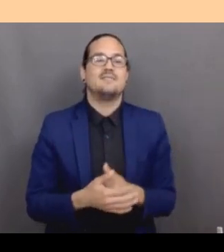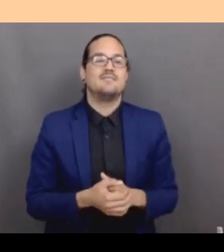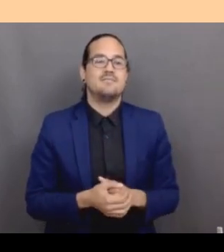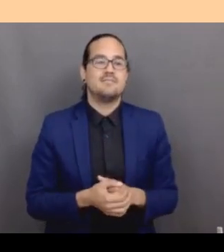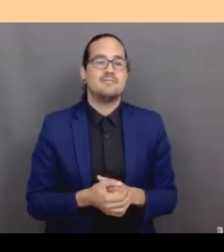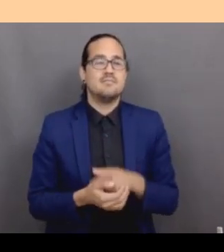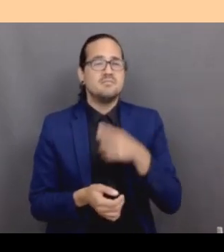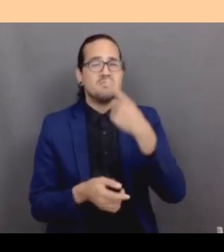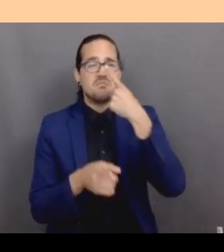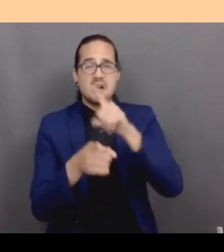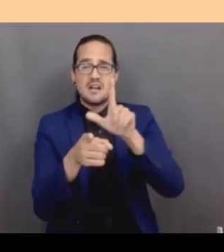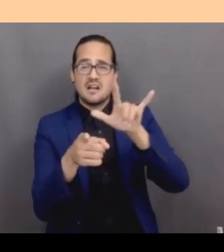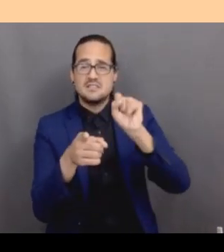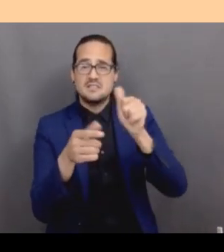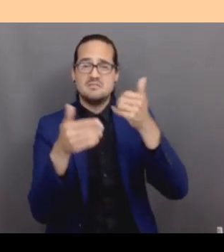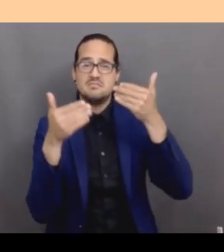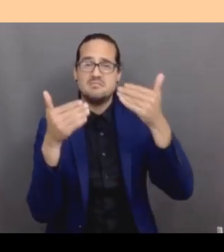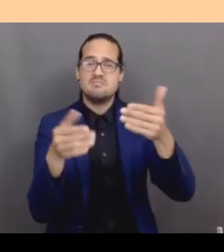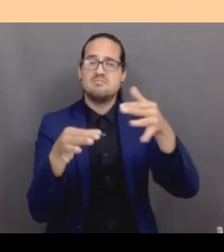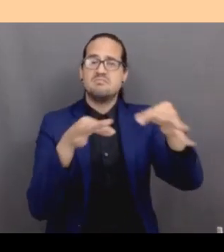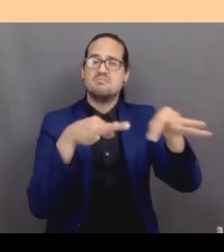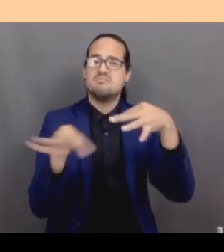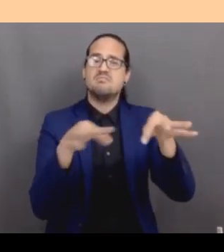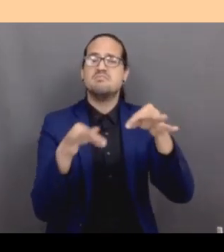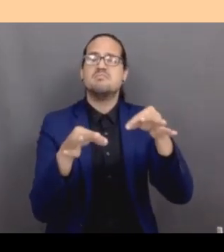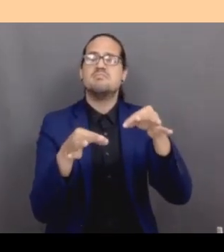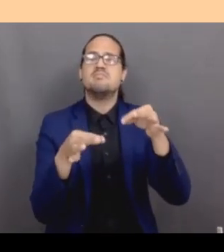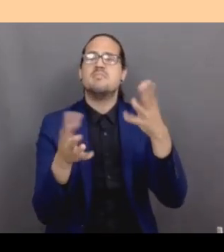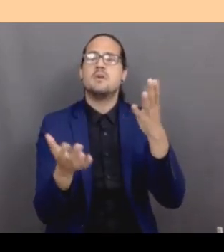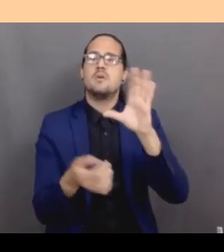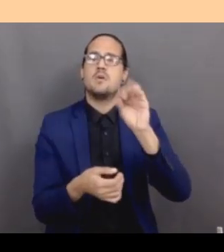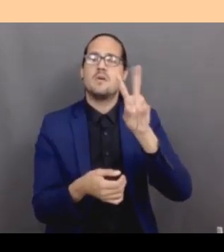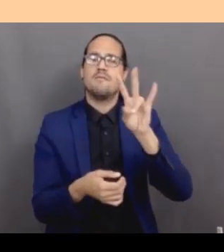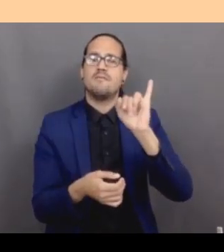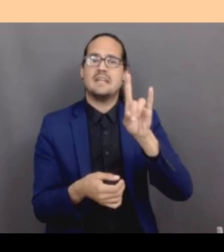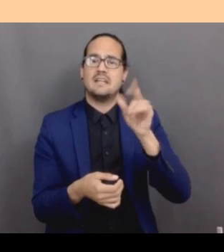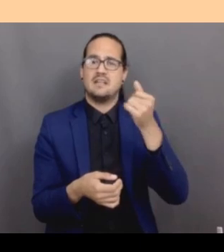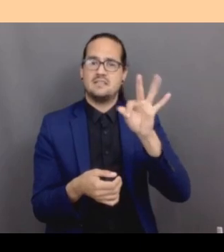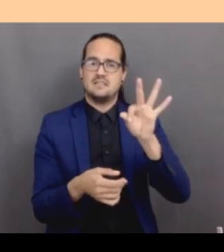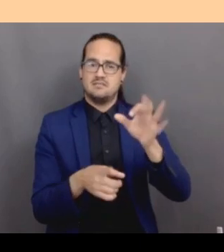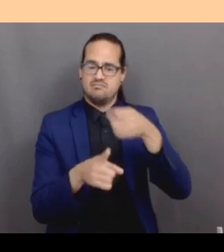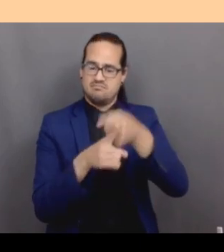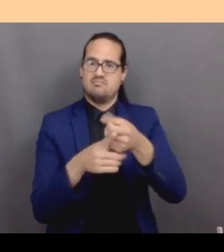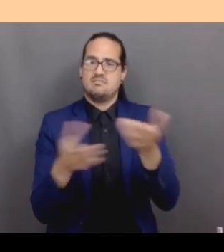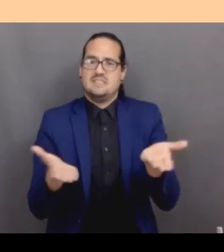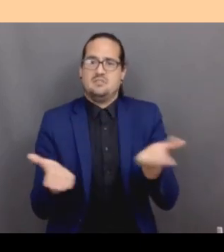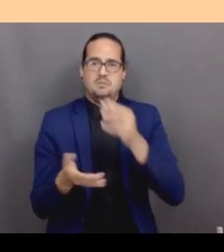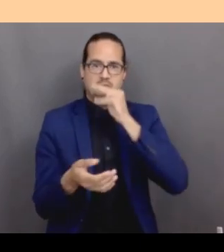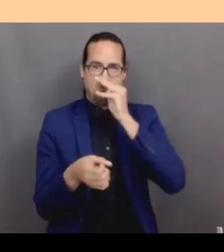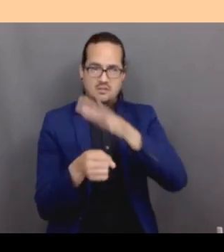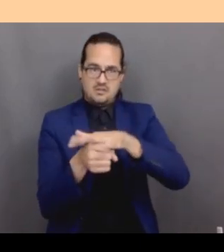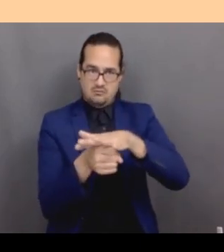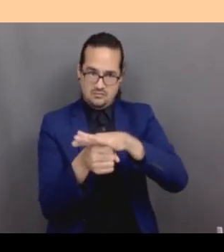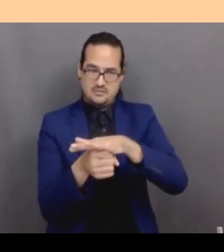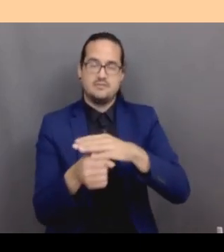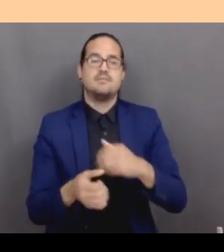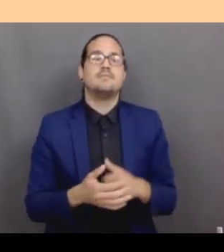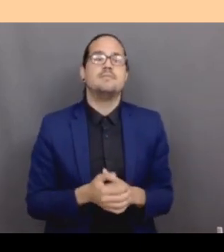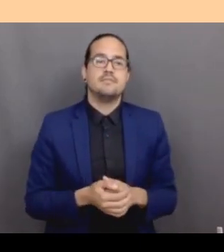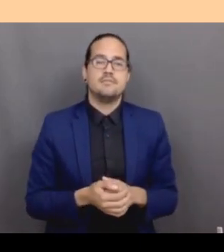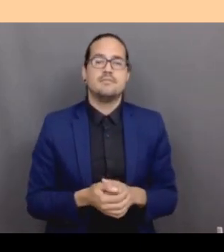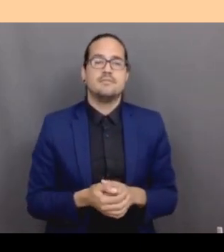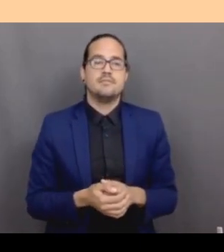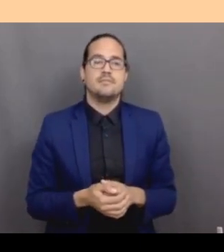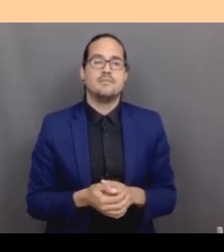on COVID-19 activity here in Marin County. Of course. We continue to see COVID-19 activity increase in the